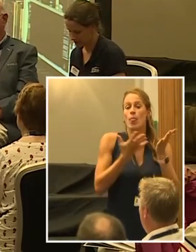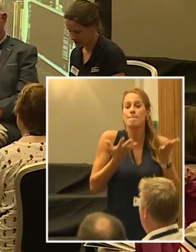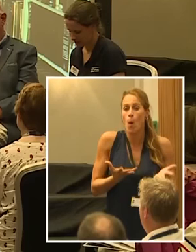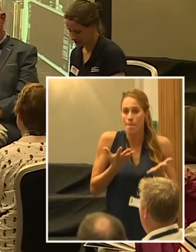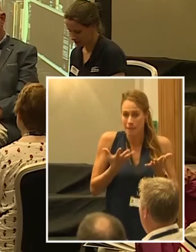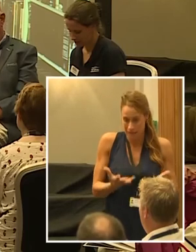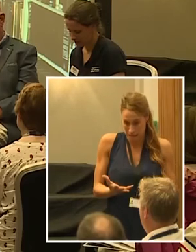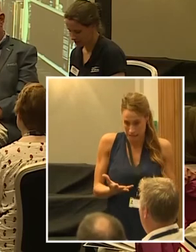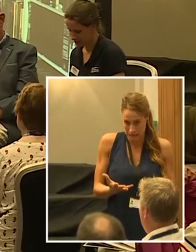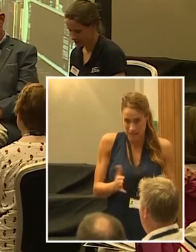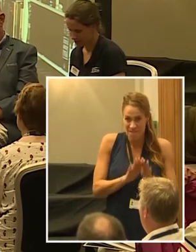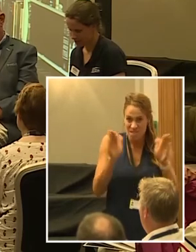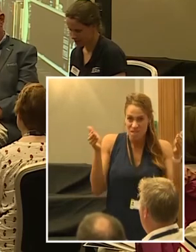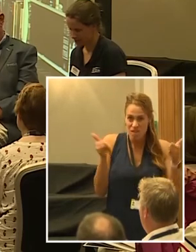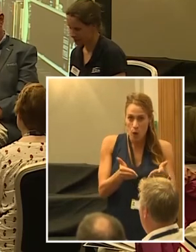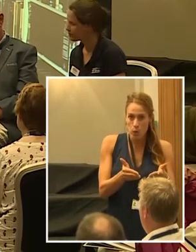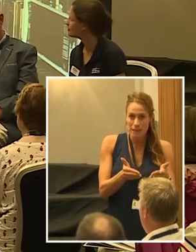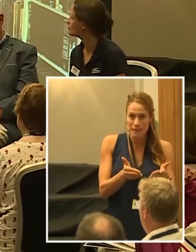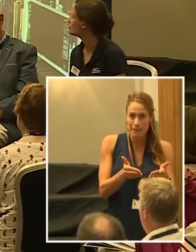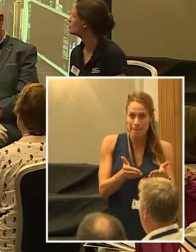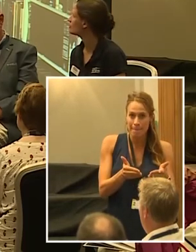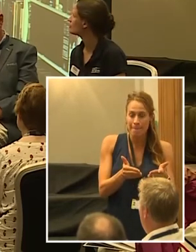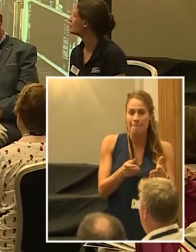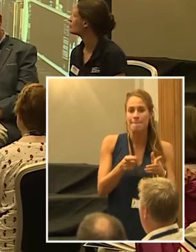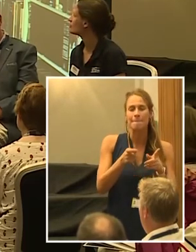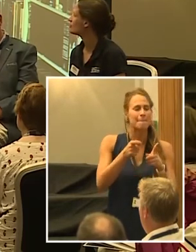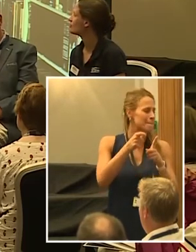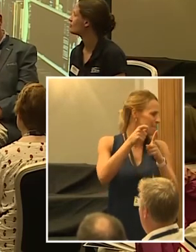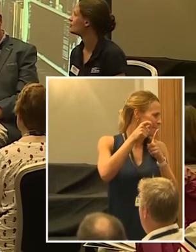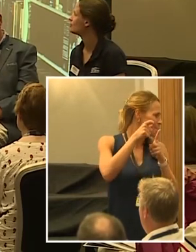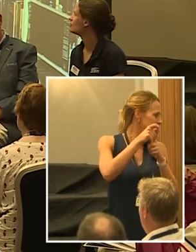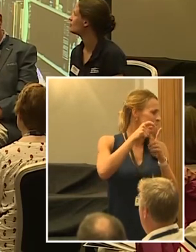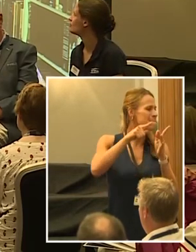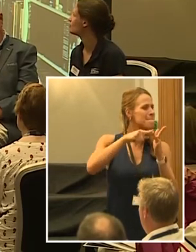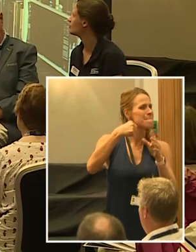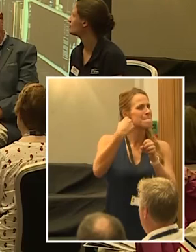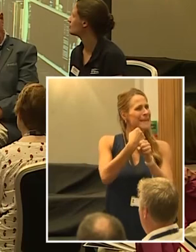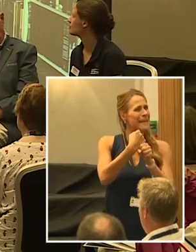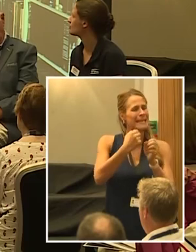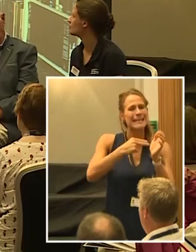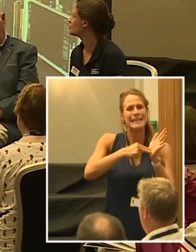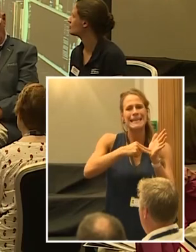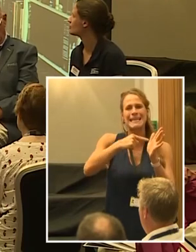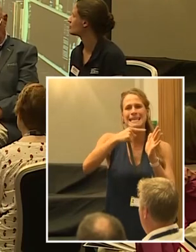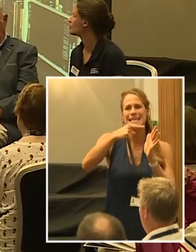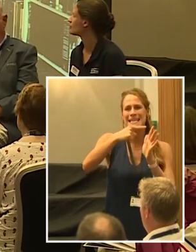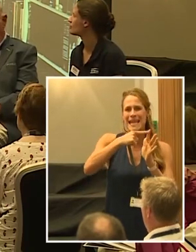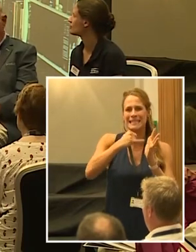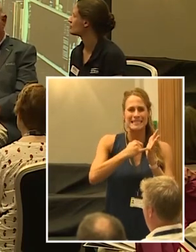have rather concentrated on the pigment epithelium. Now, the pigment epithelium is the layer behind the